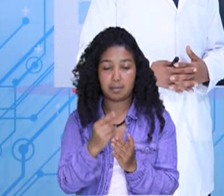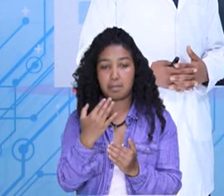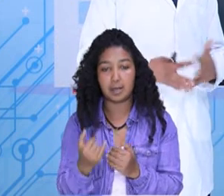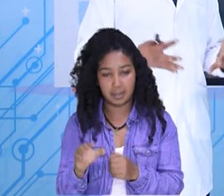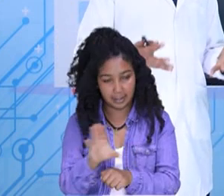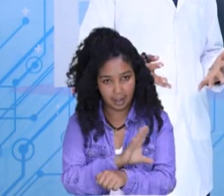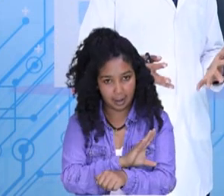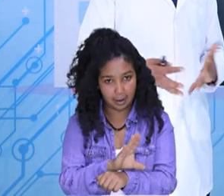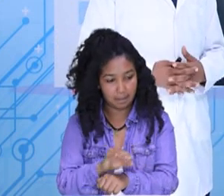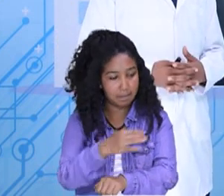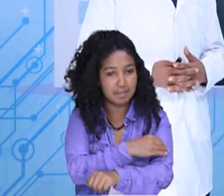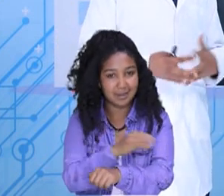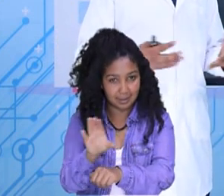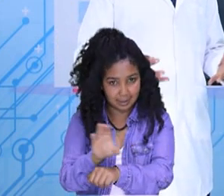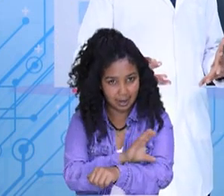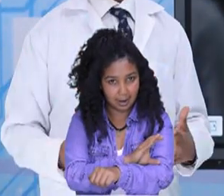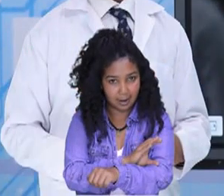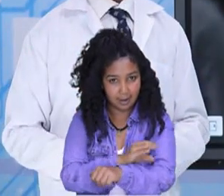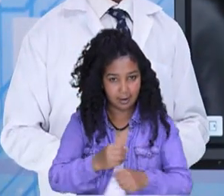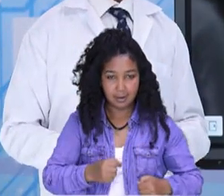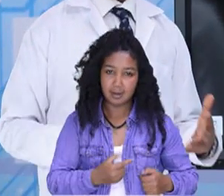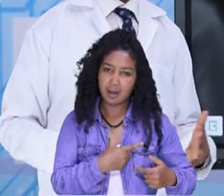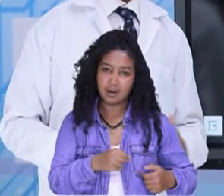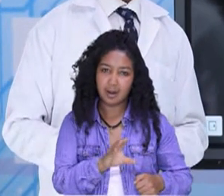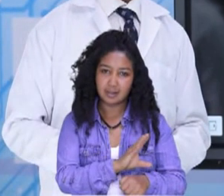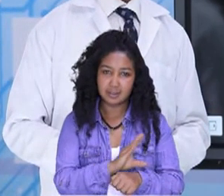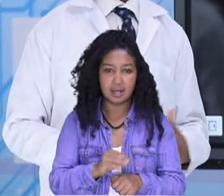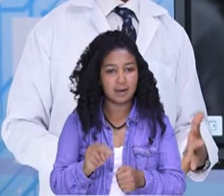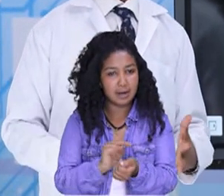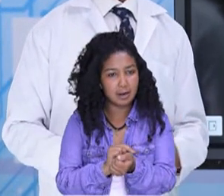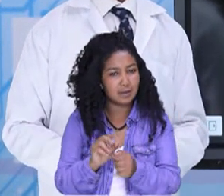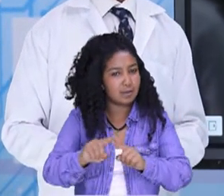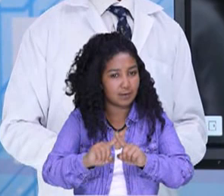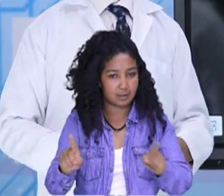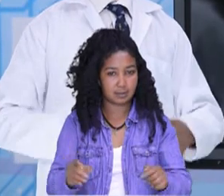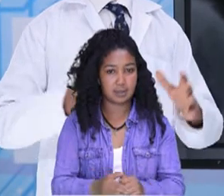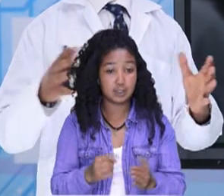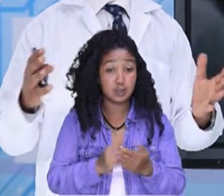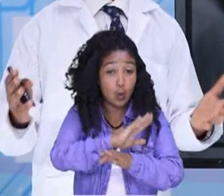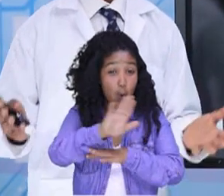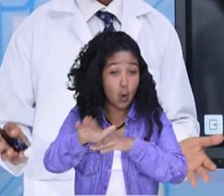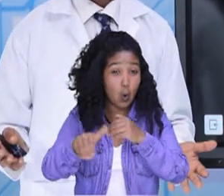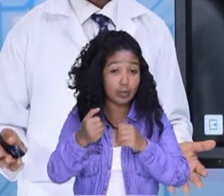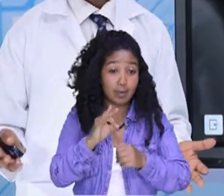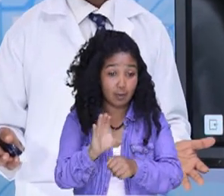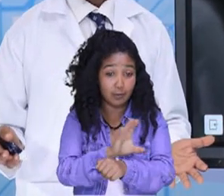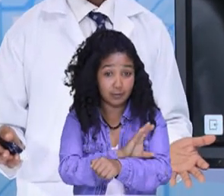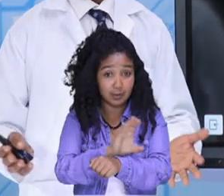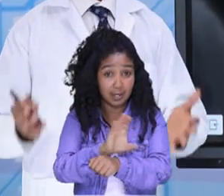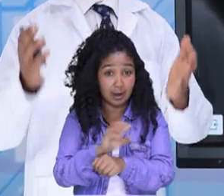cell, muscle cell, cardiac cell, nerve cell, and so on. These all types of